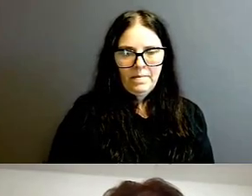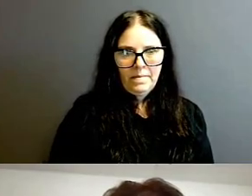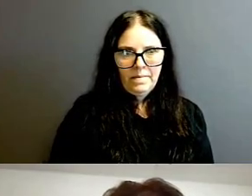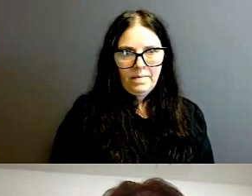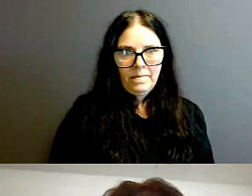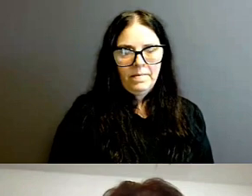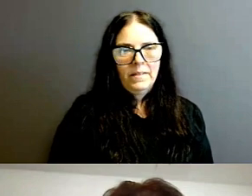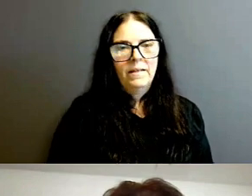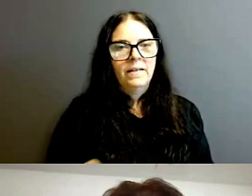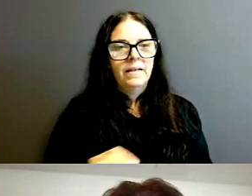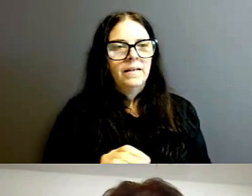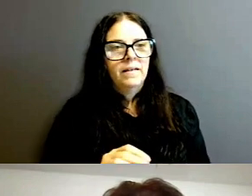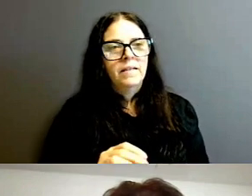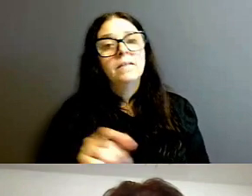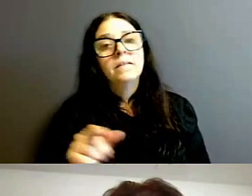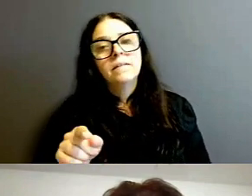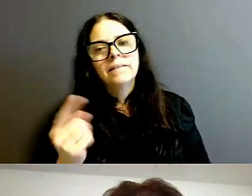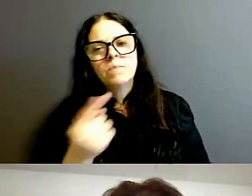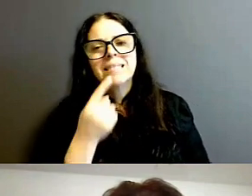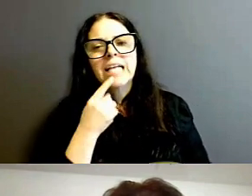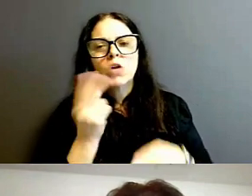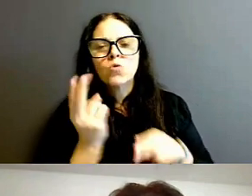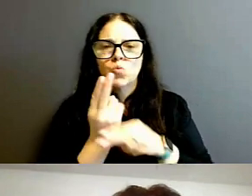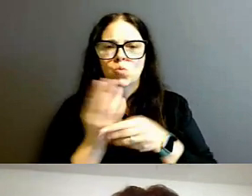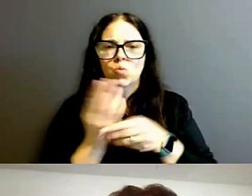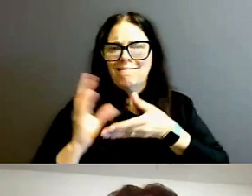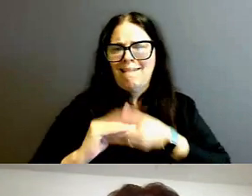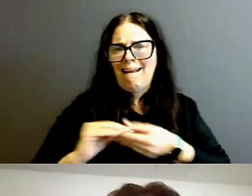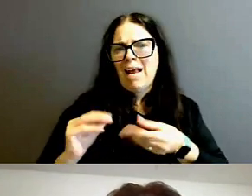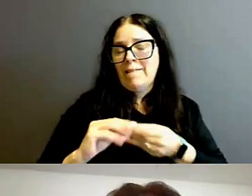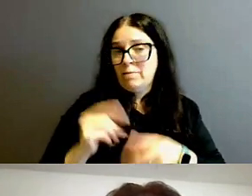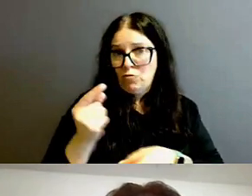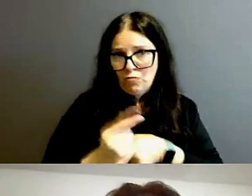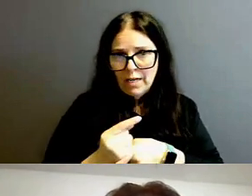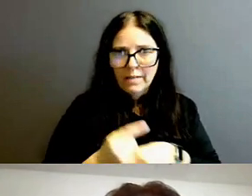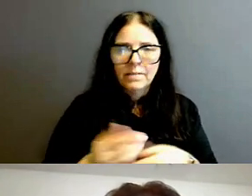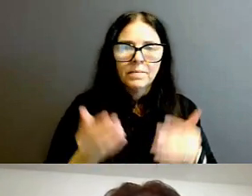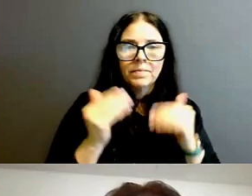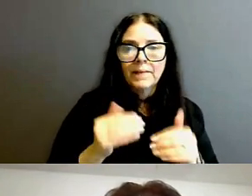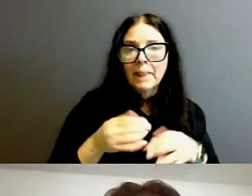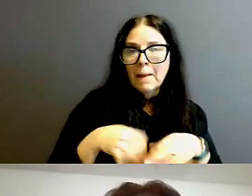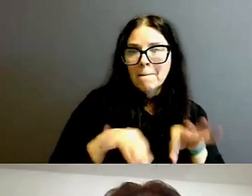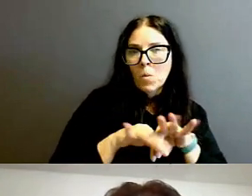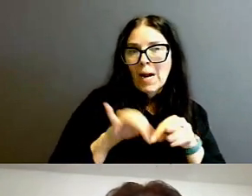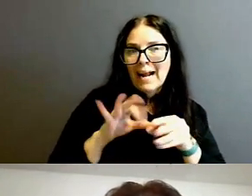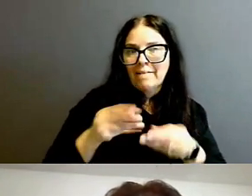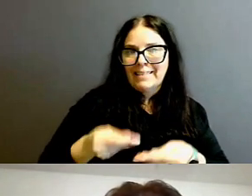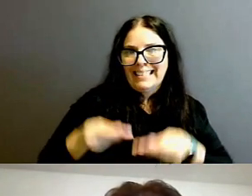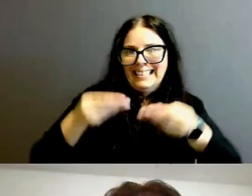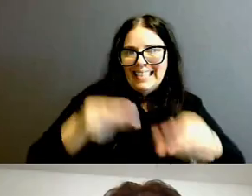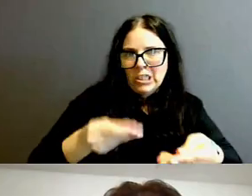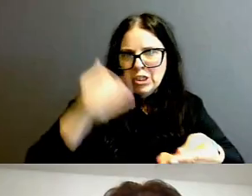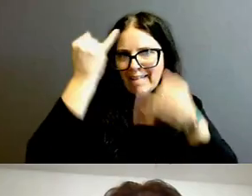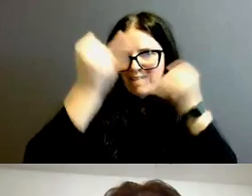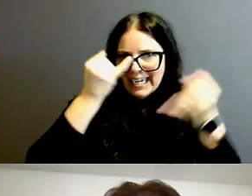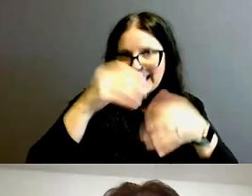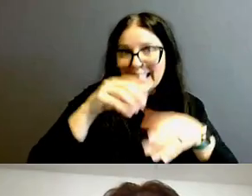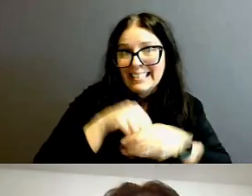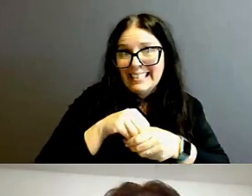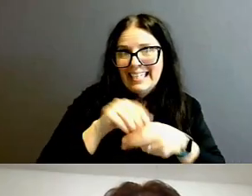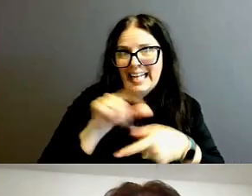Use narratives. That's fantastic. I love that. The importance of succession of ideas in LBS.